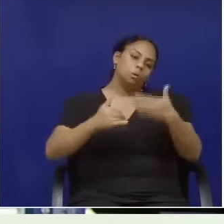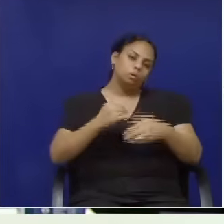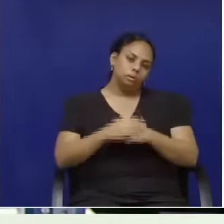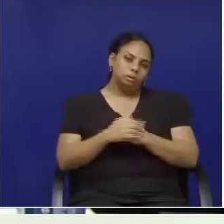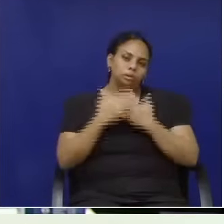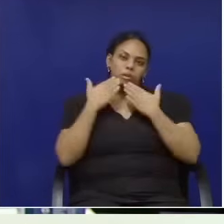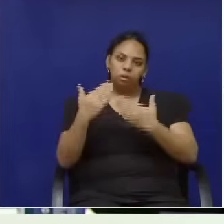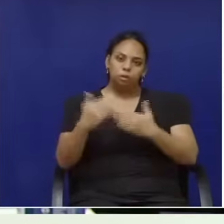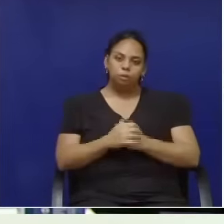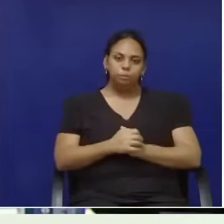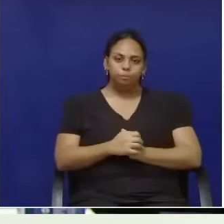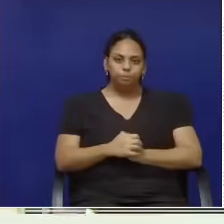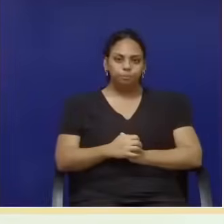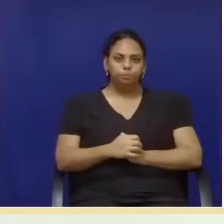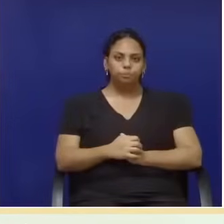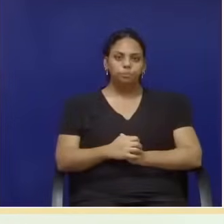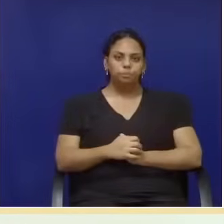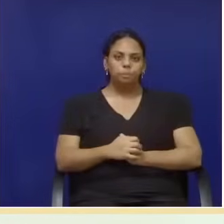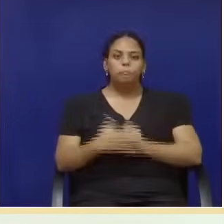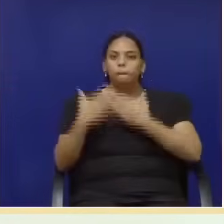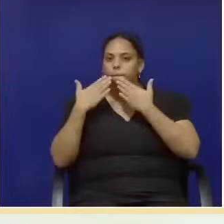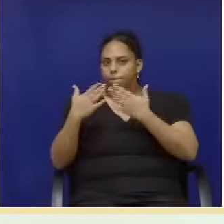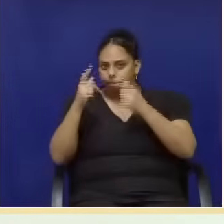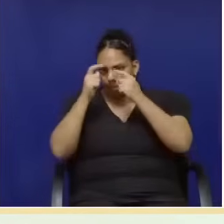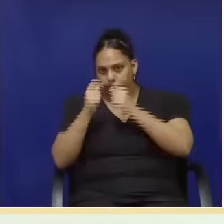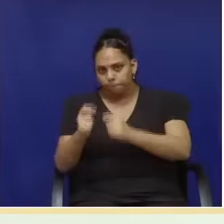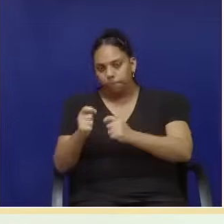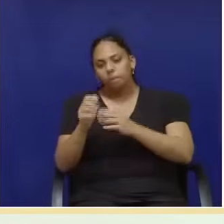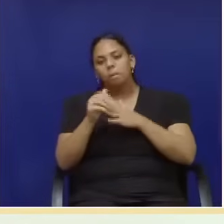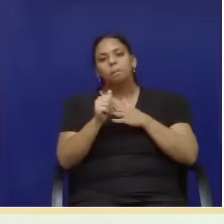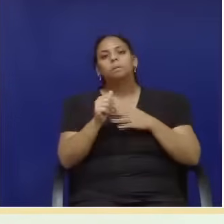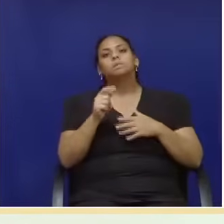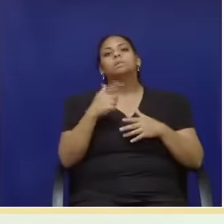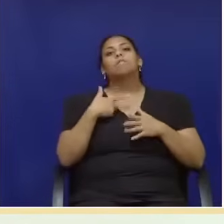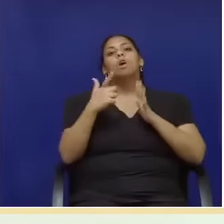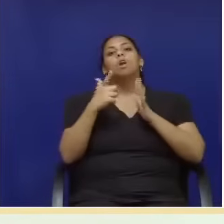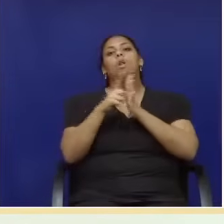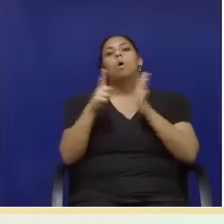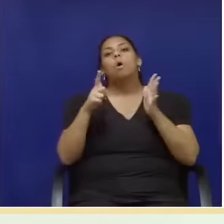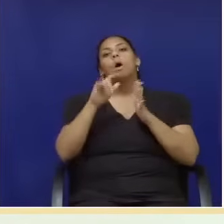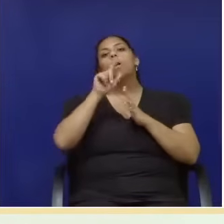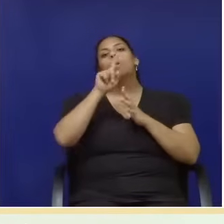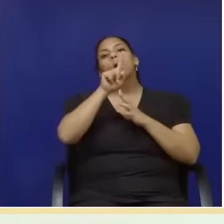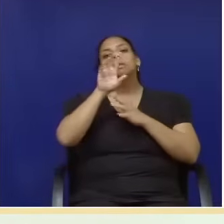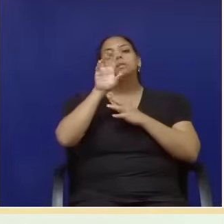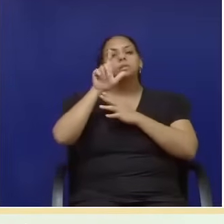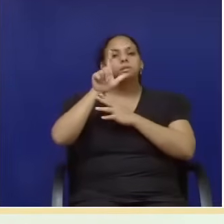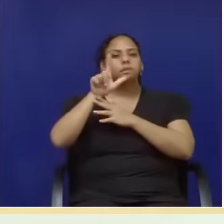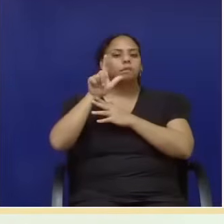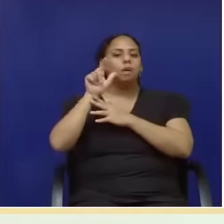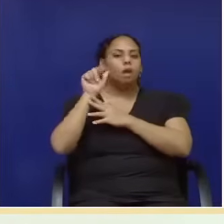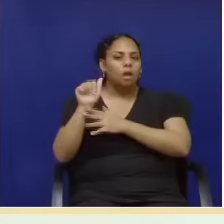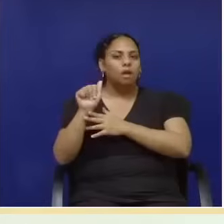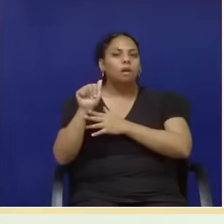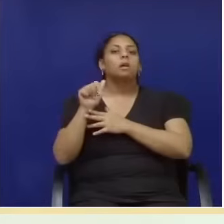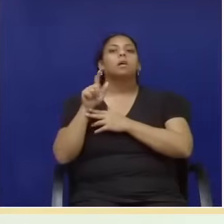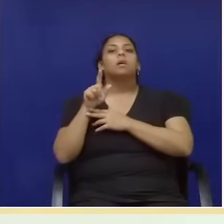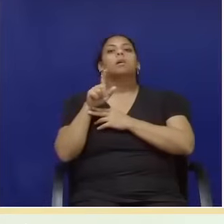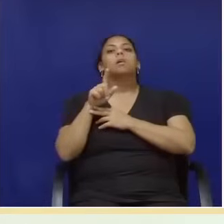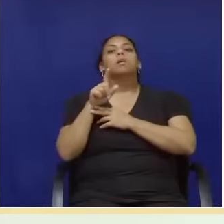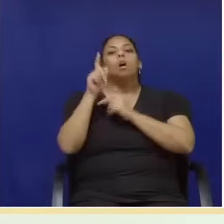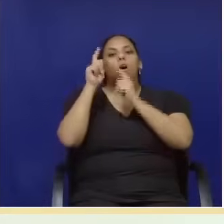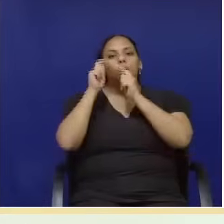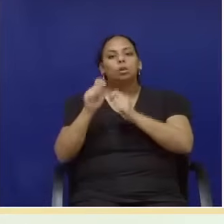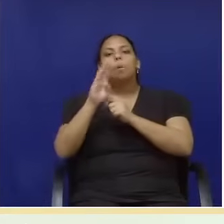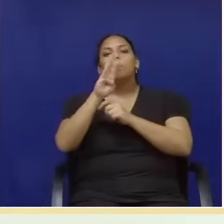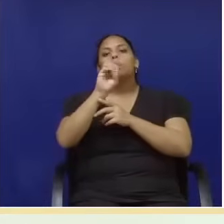you. Thank you, honourable members. In terms of Rule 137.10a, the Honourable Buthelezi will take charge of the